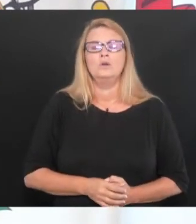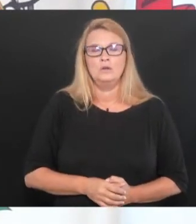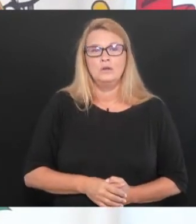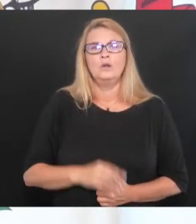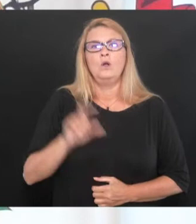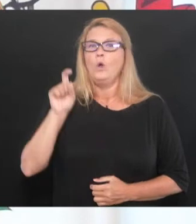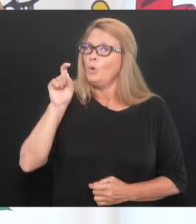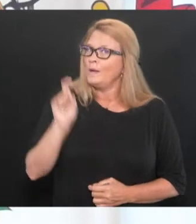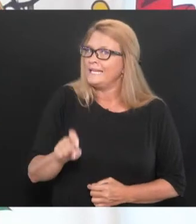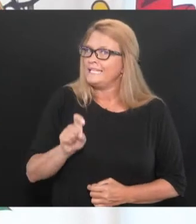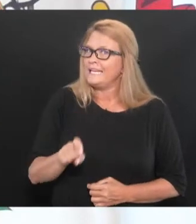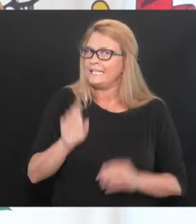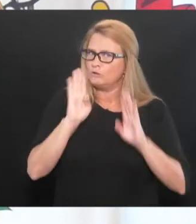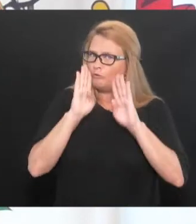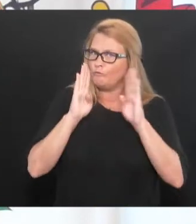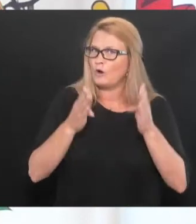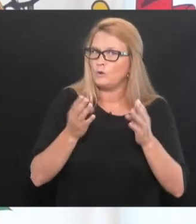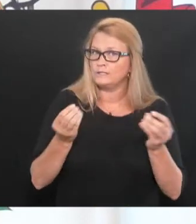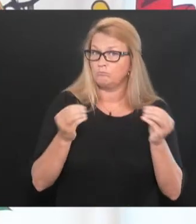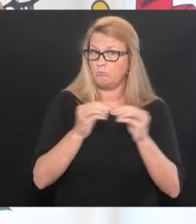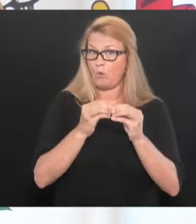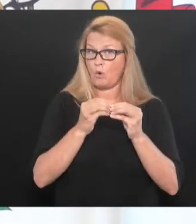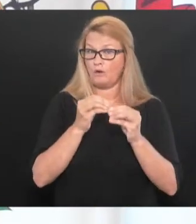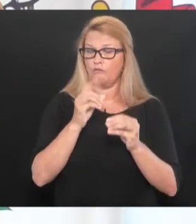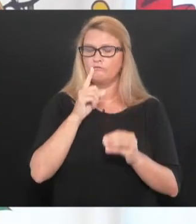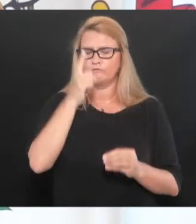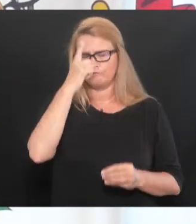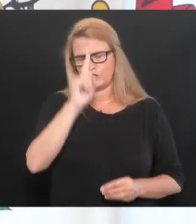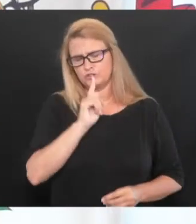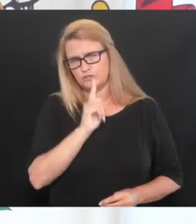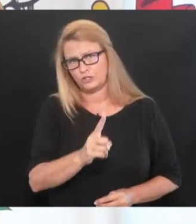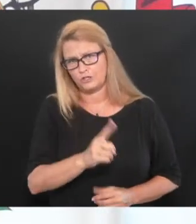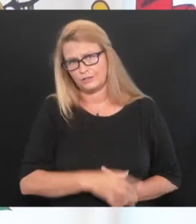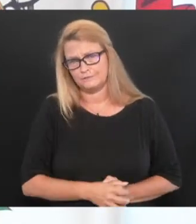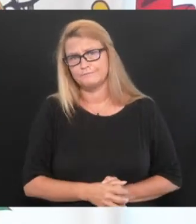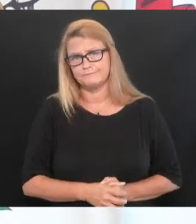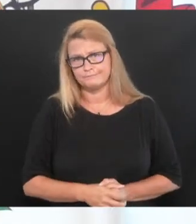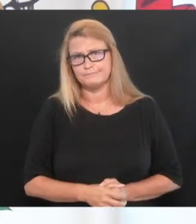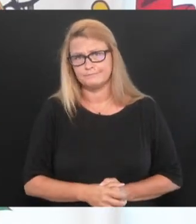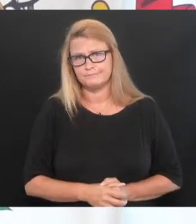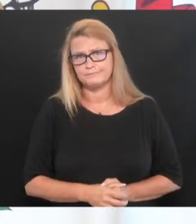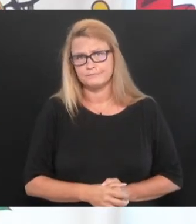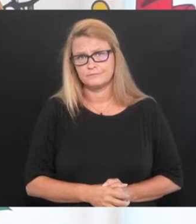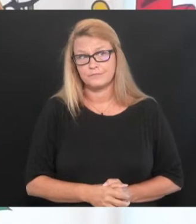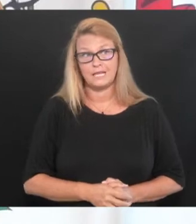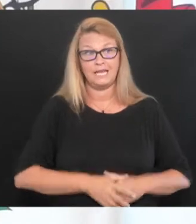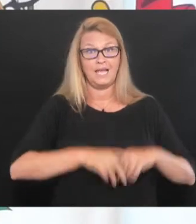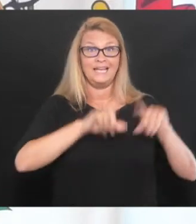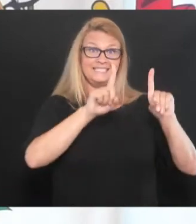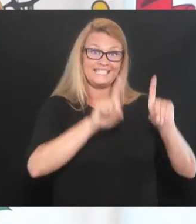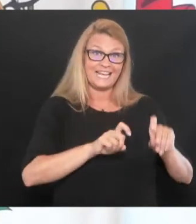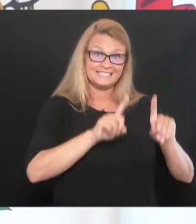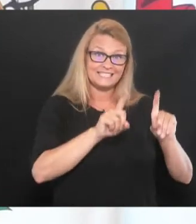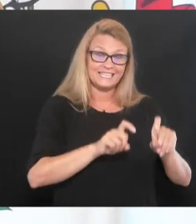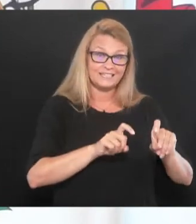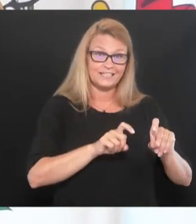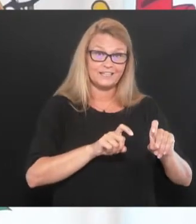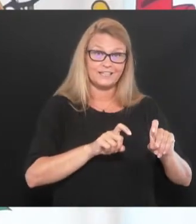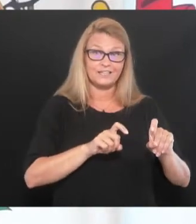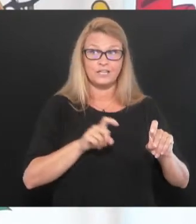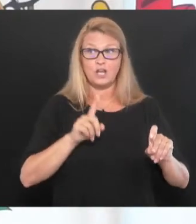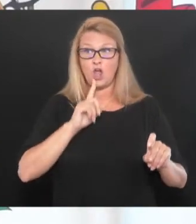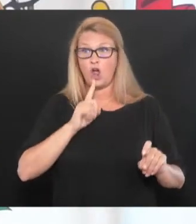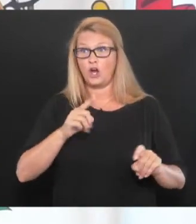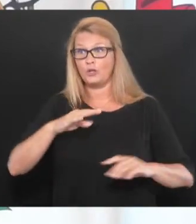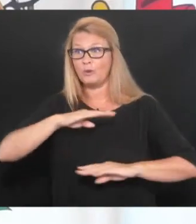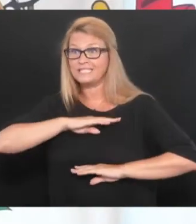even more than we're already doing. Without any question, from the standpoint of the testing, are you